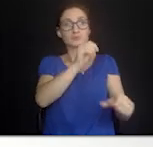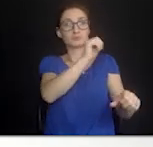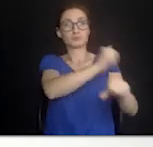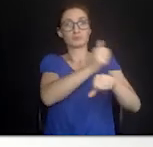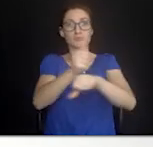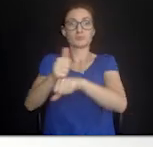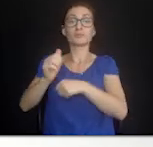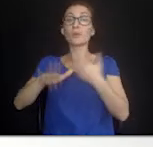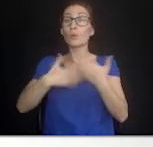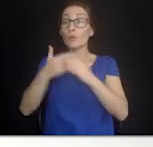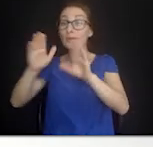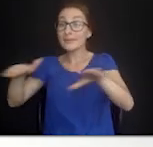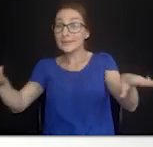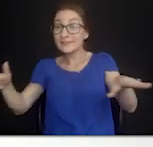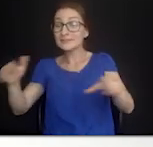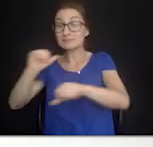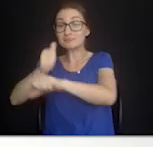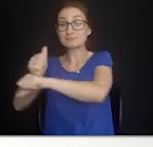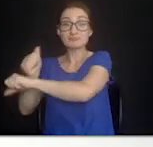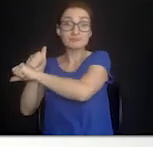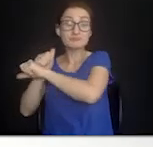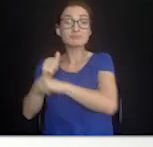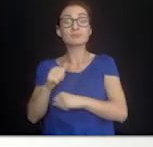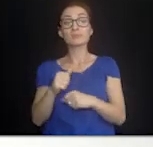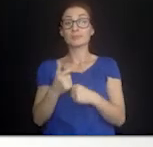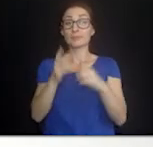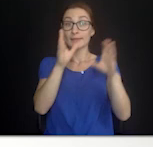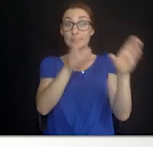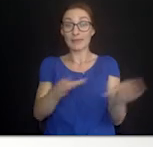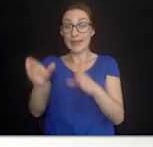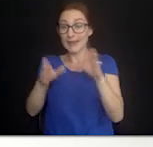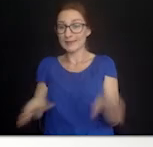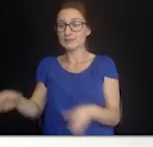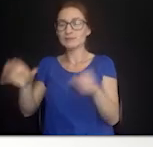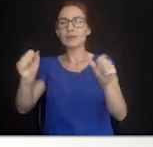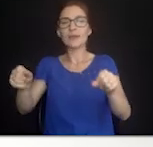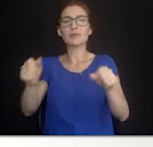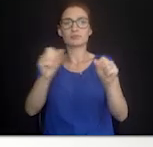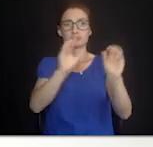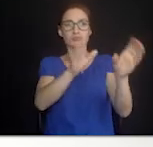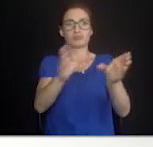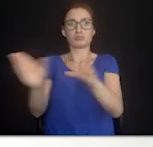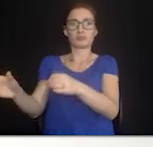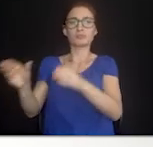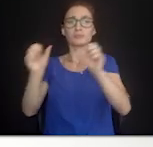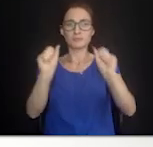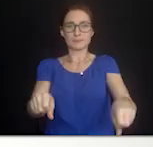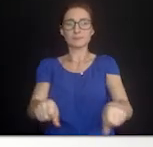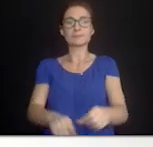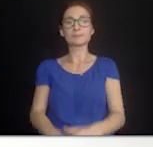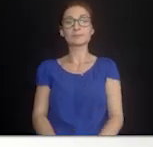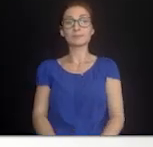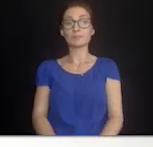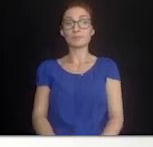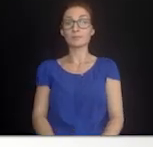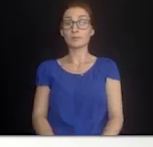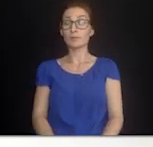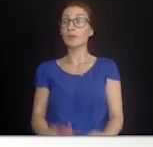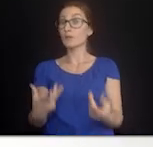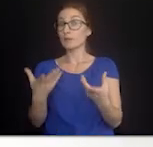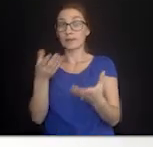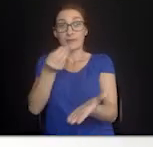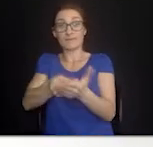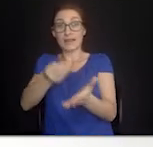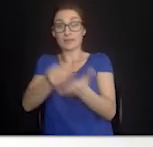All sorts of plans can be organized inside there, right? And then, of course, I'm a financial advisor at the core, we have